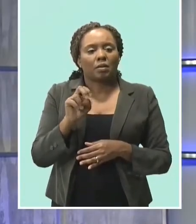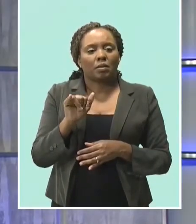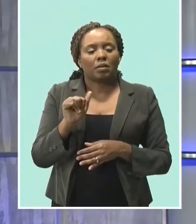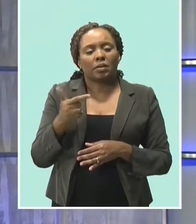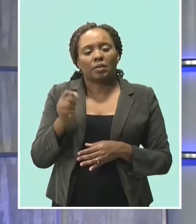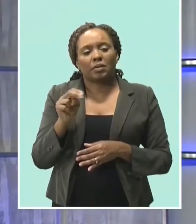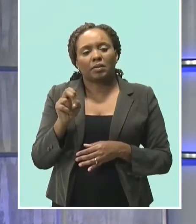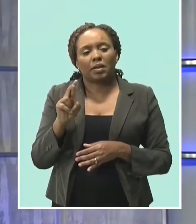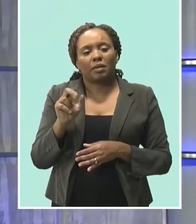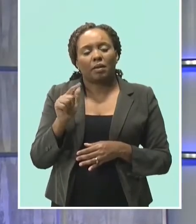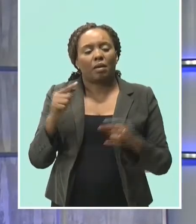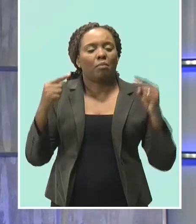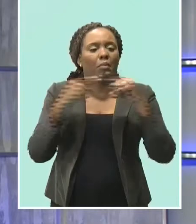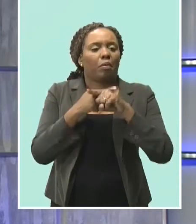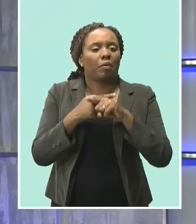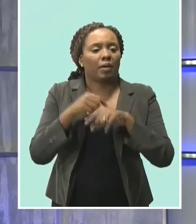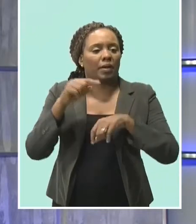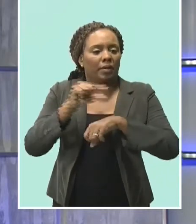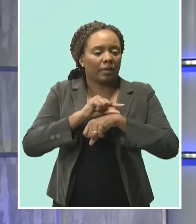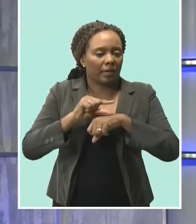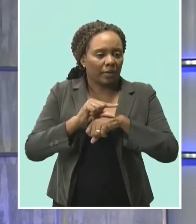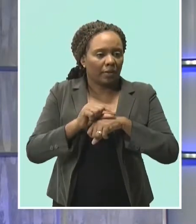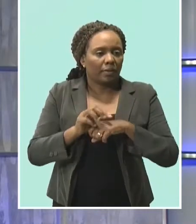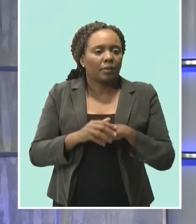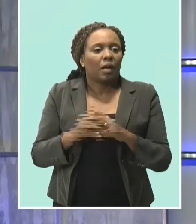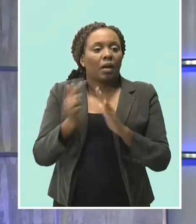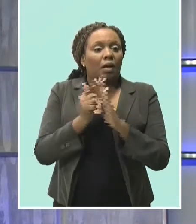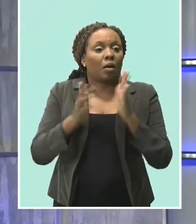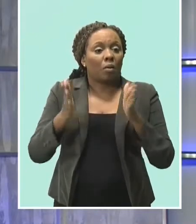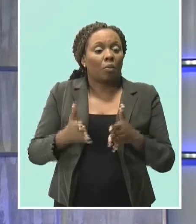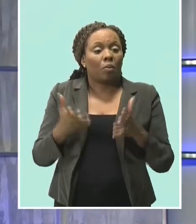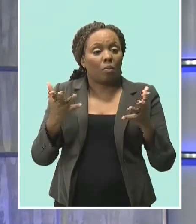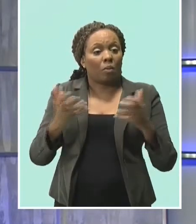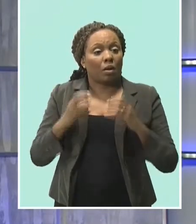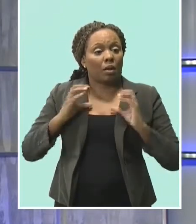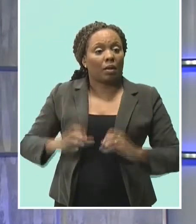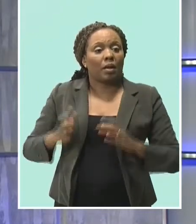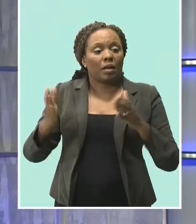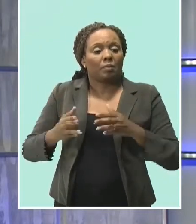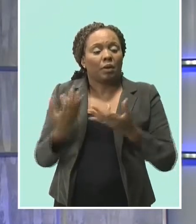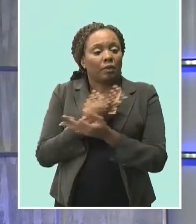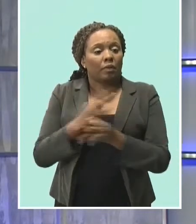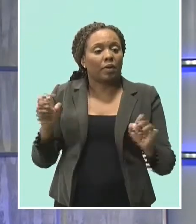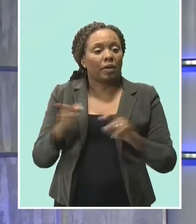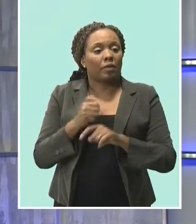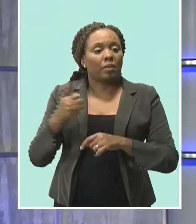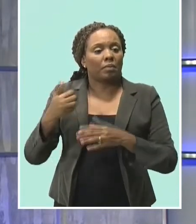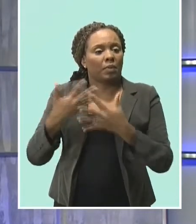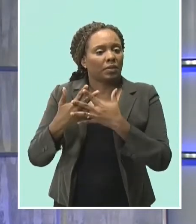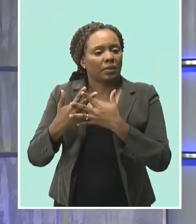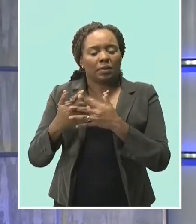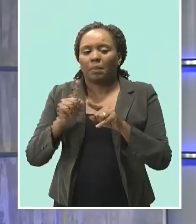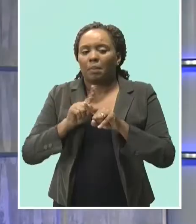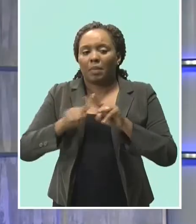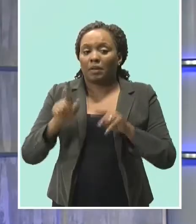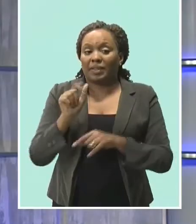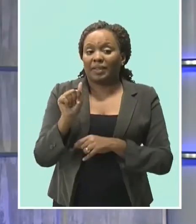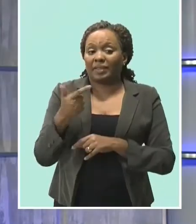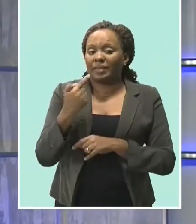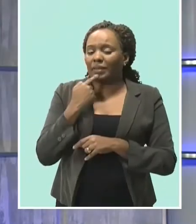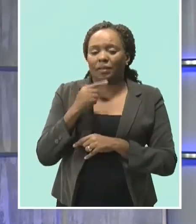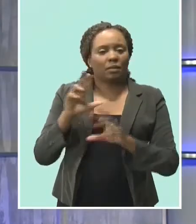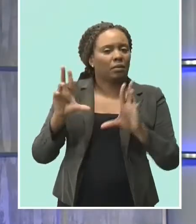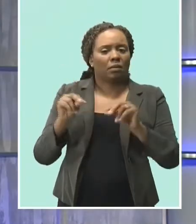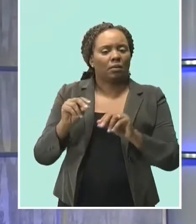asylum seeker. Now, the attorney is asking that her client be released from prison, but the AG says not so fast. GBN